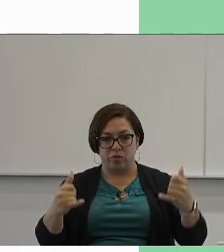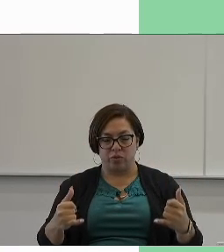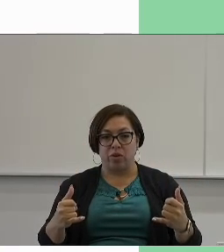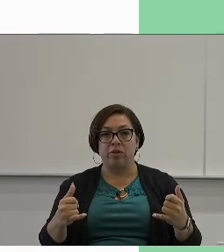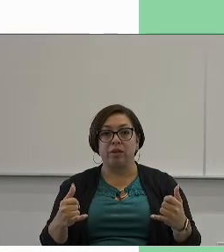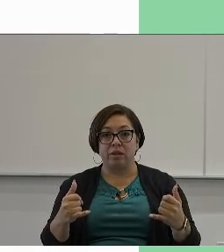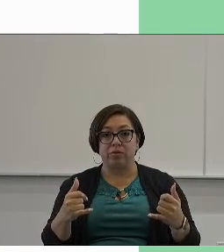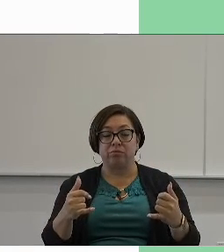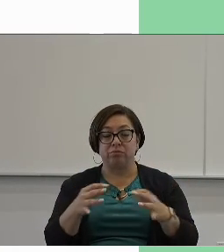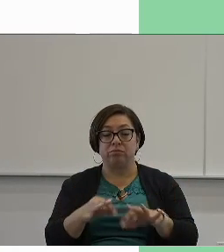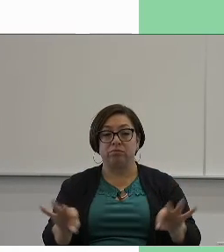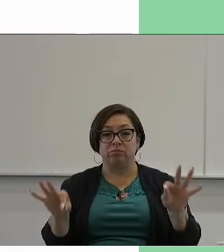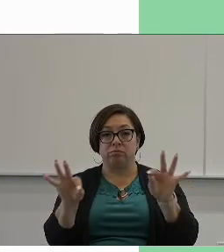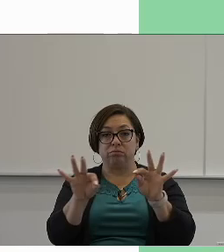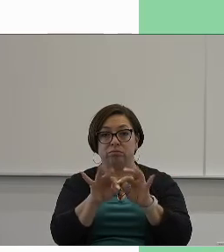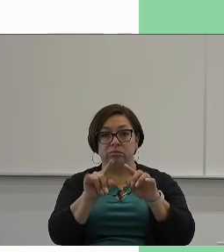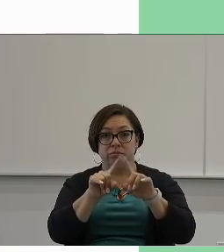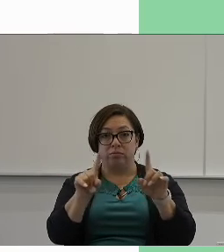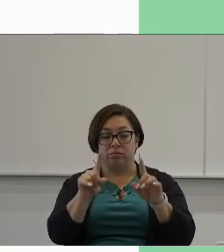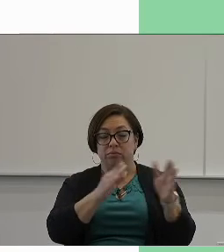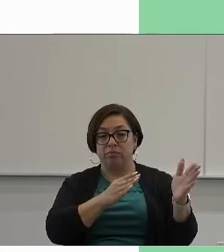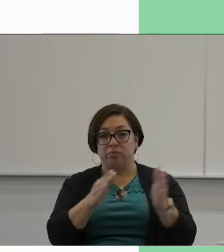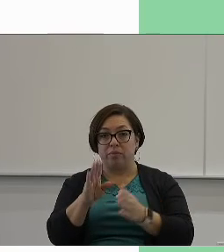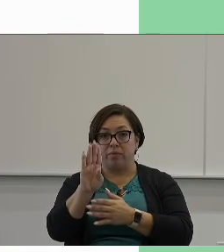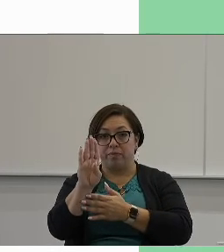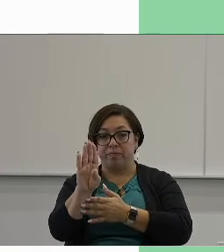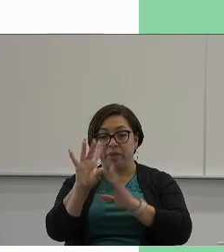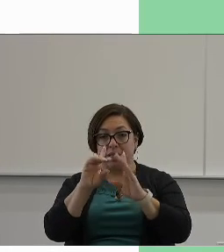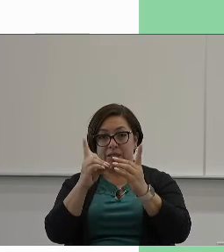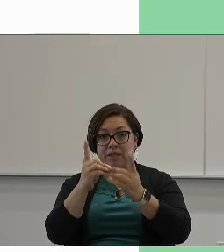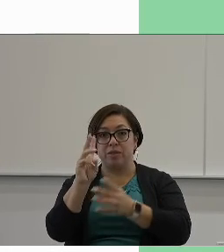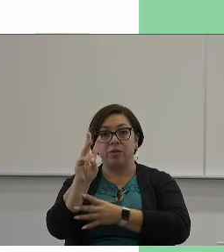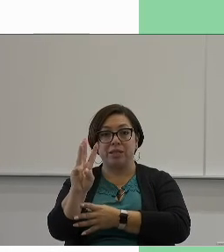difference here is that in Plan B, District 6 is going to come in